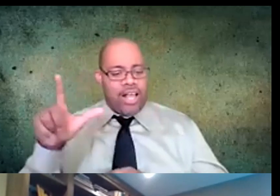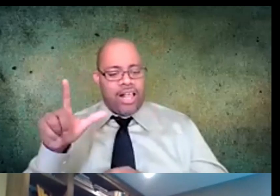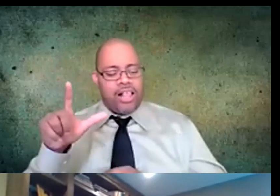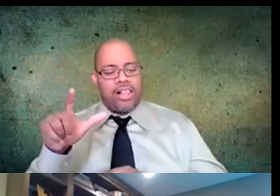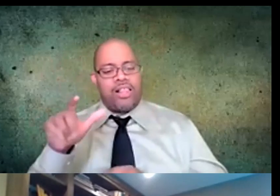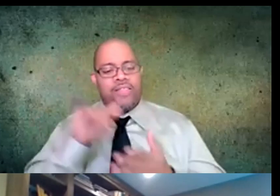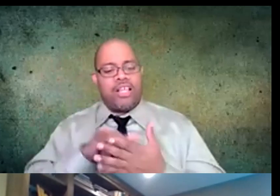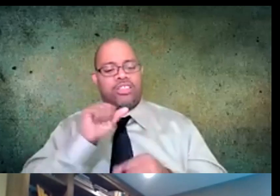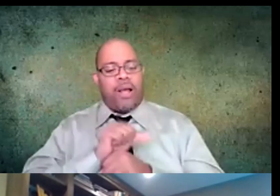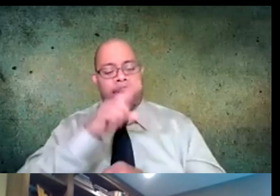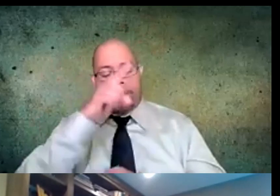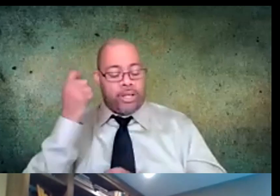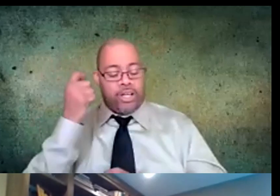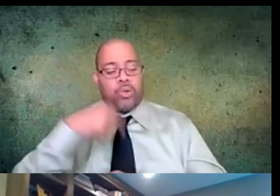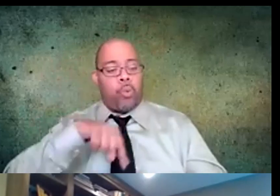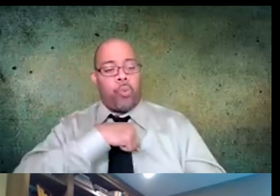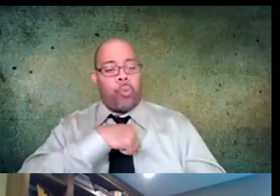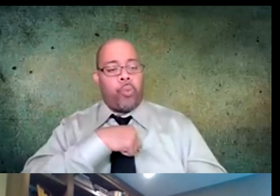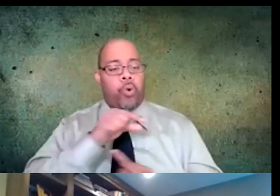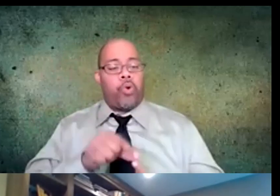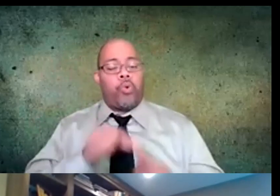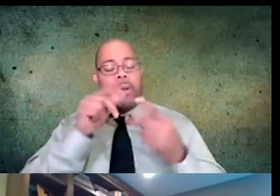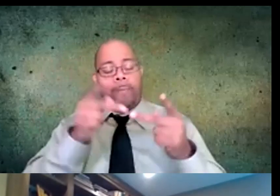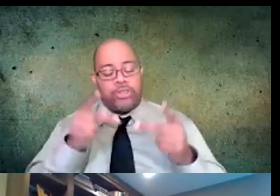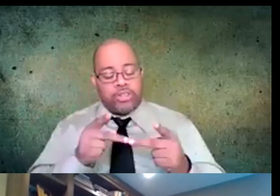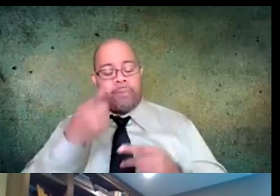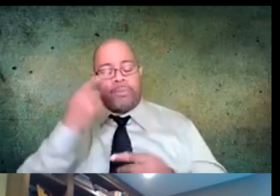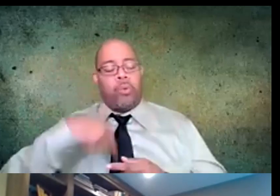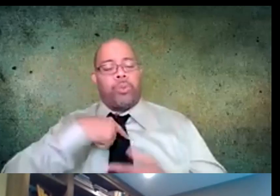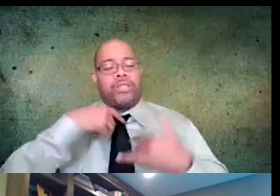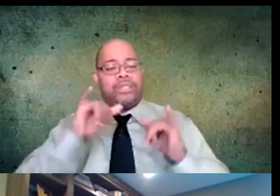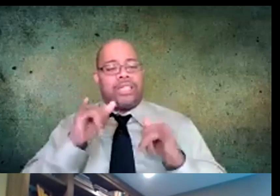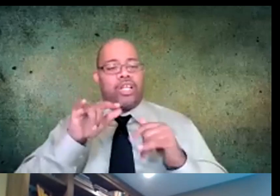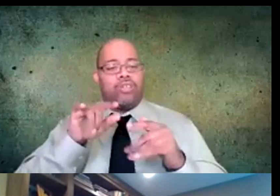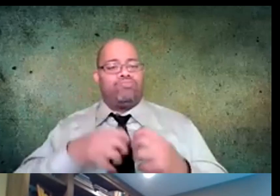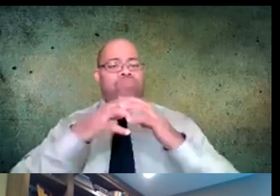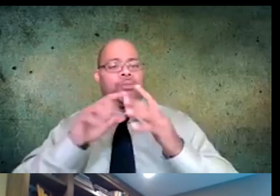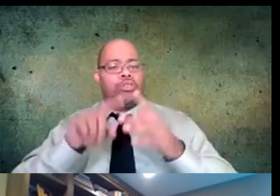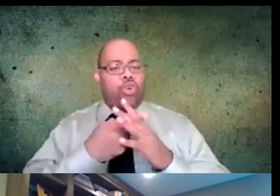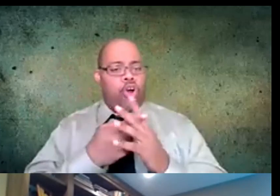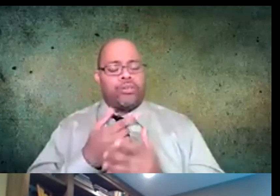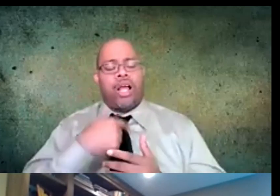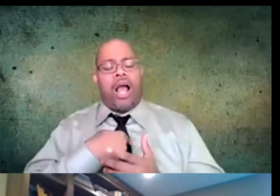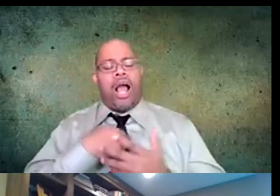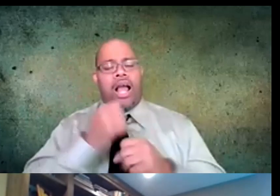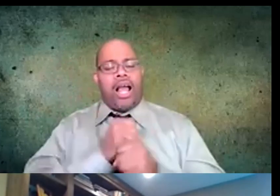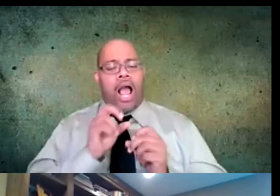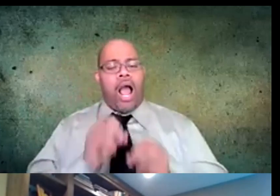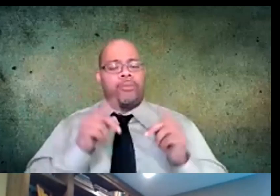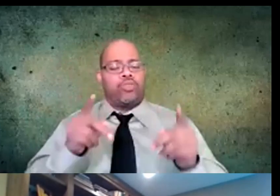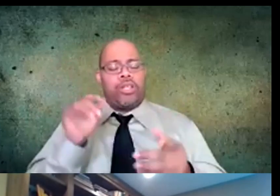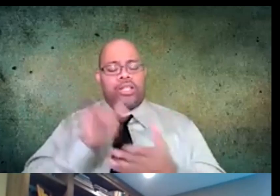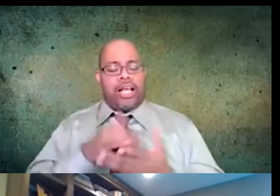job, because we are uniquely positioned, because we are still a startup, I got the opportunity, I